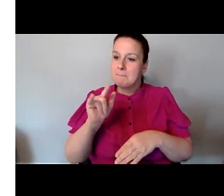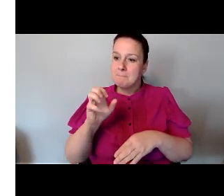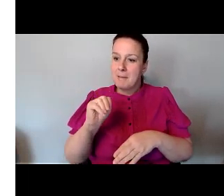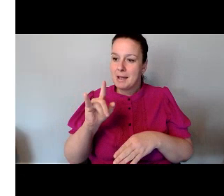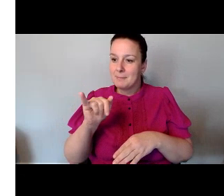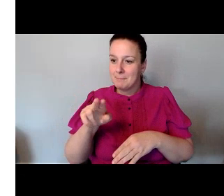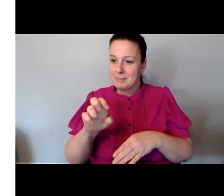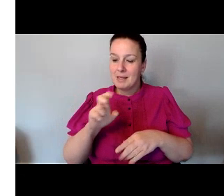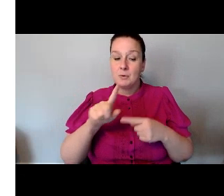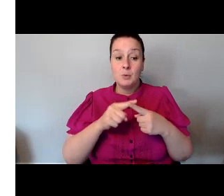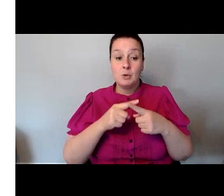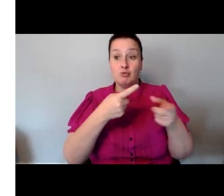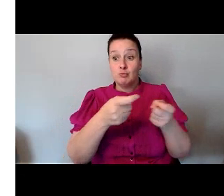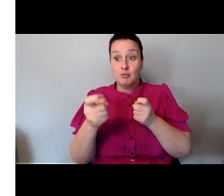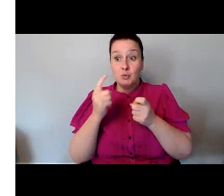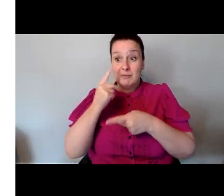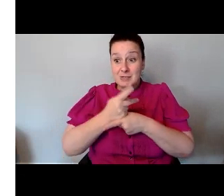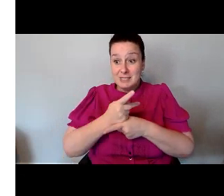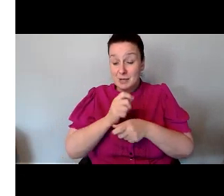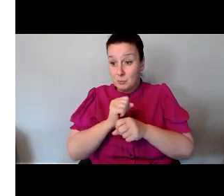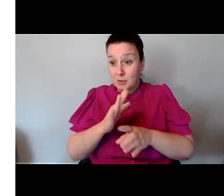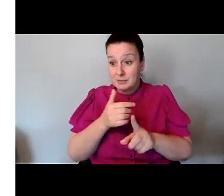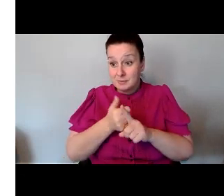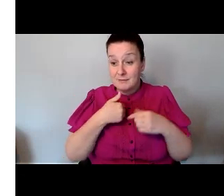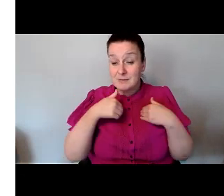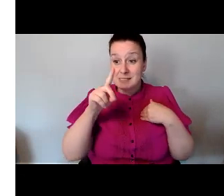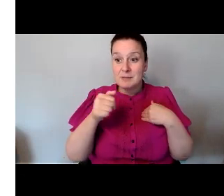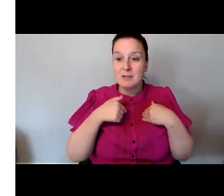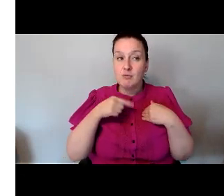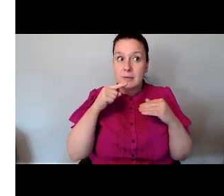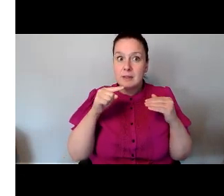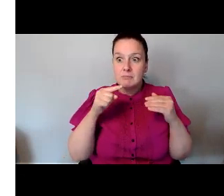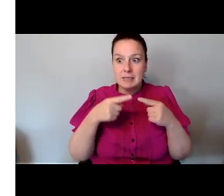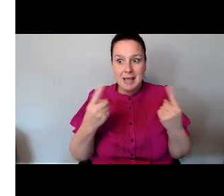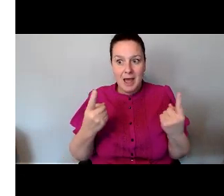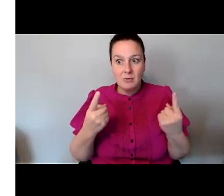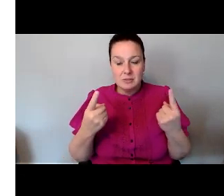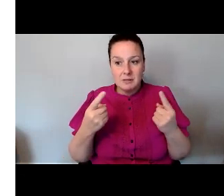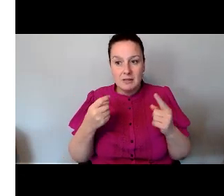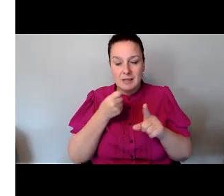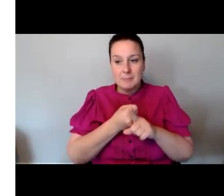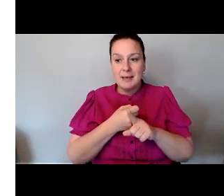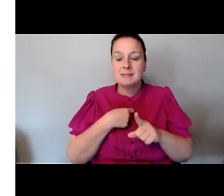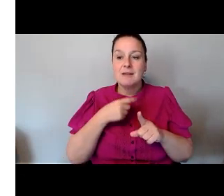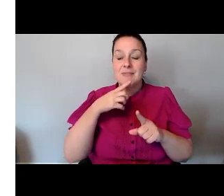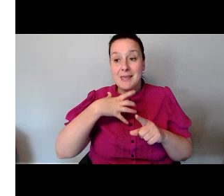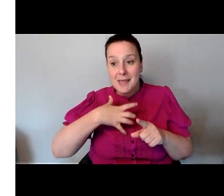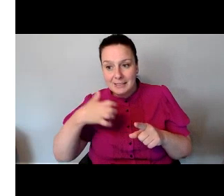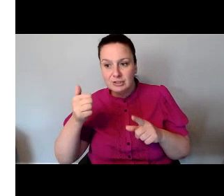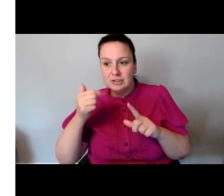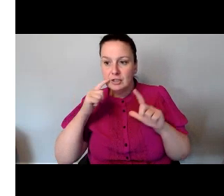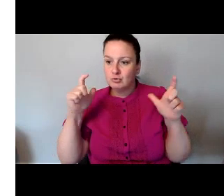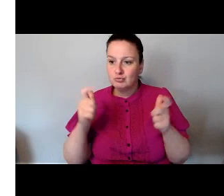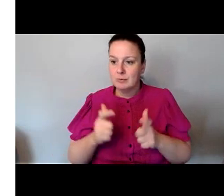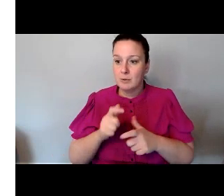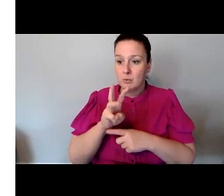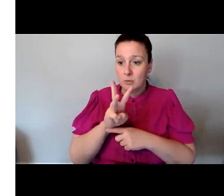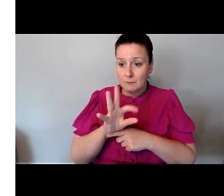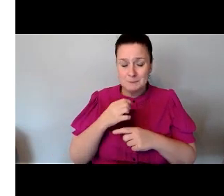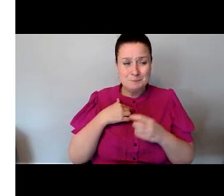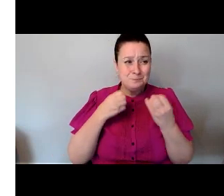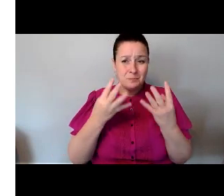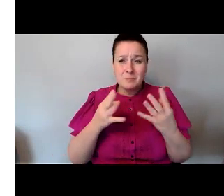retaining workers with disabilities, it counters the effects of the aging and shrinking workforce. There are so many untapped